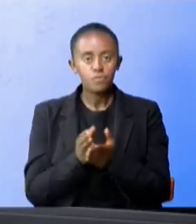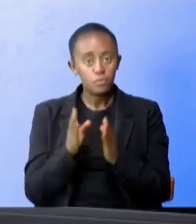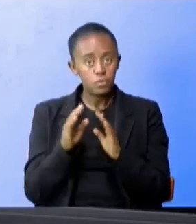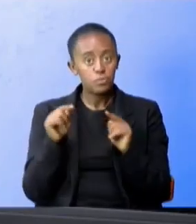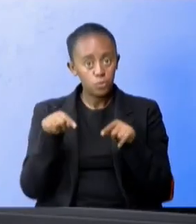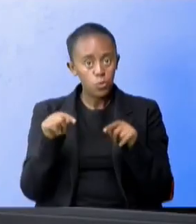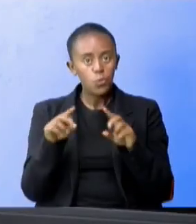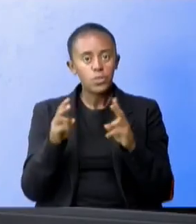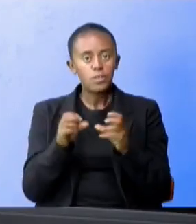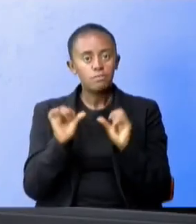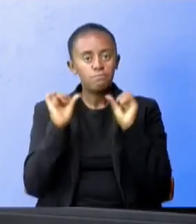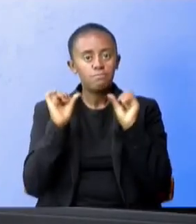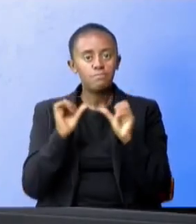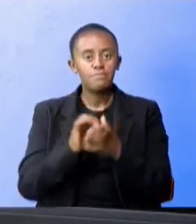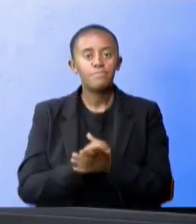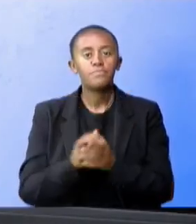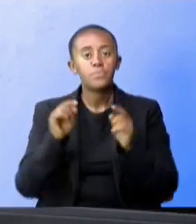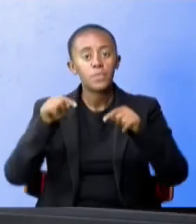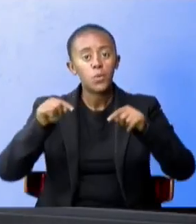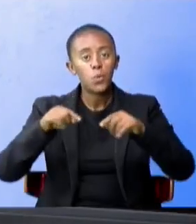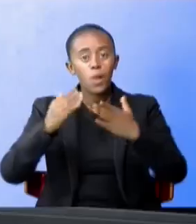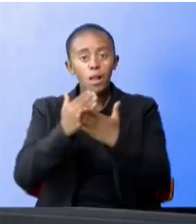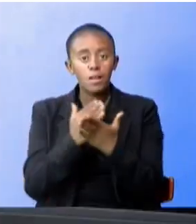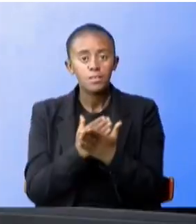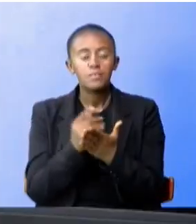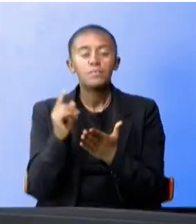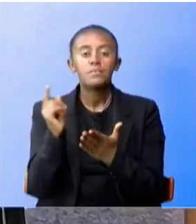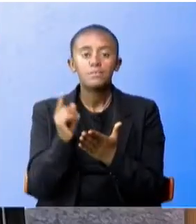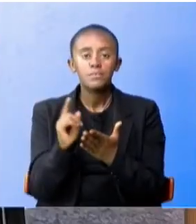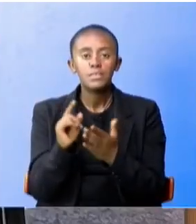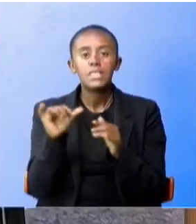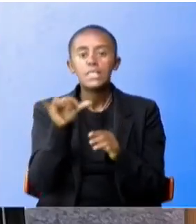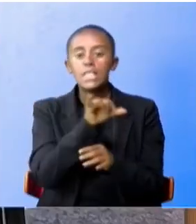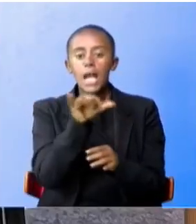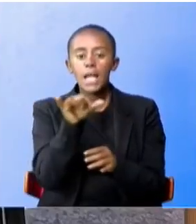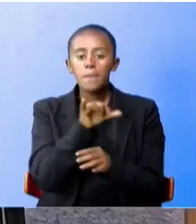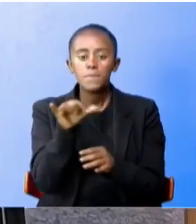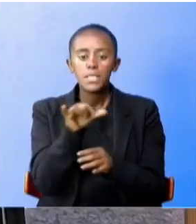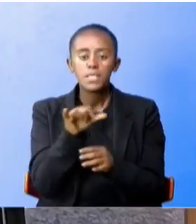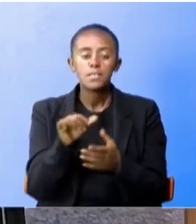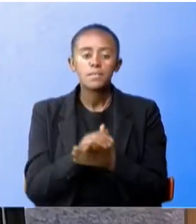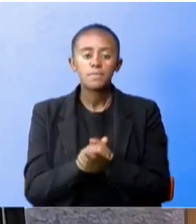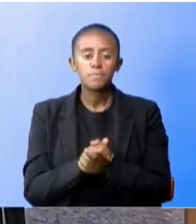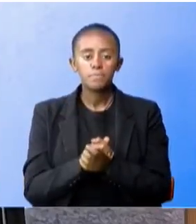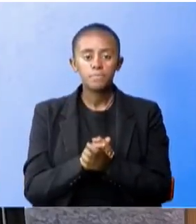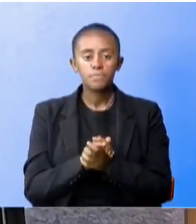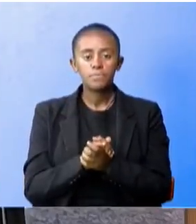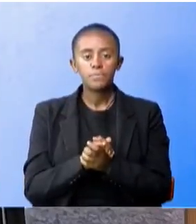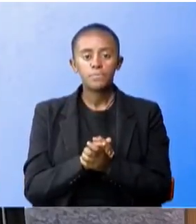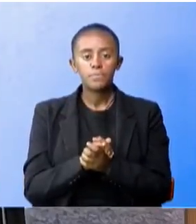to today's lesson. Today's lesson is synonyms